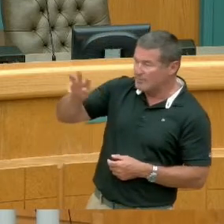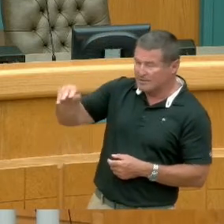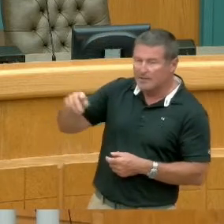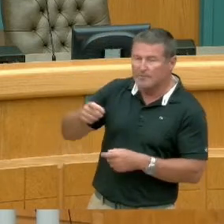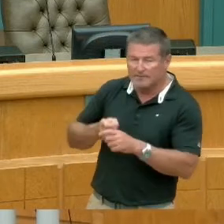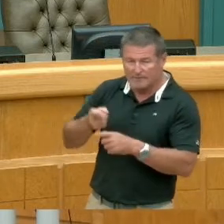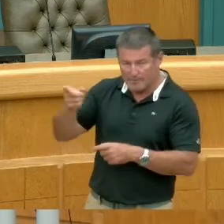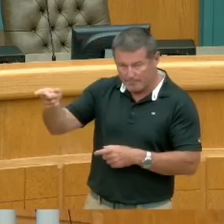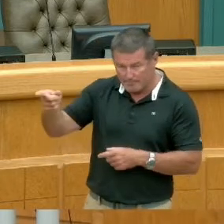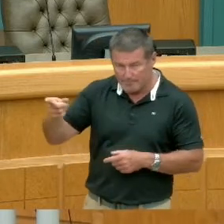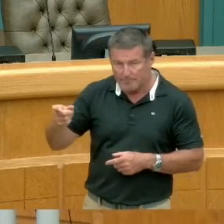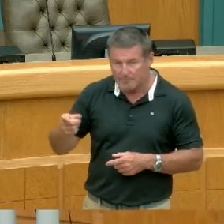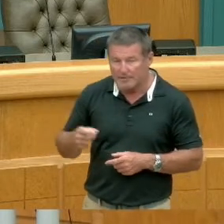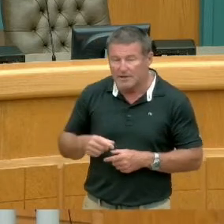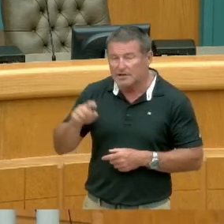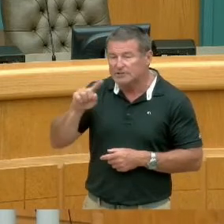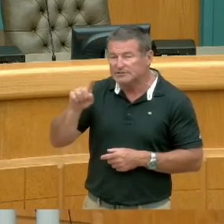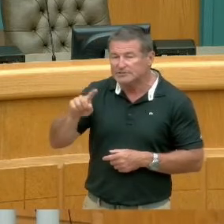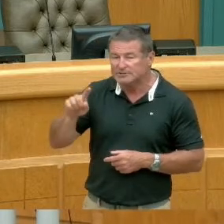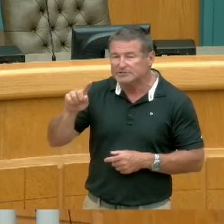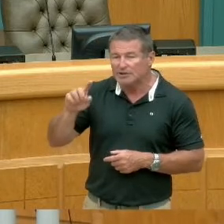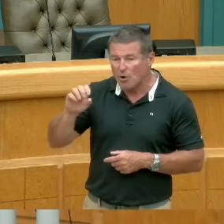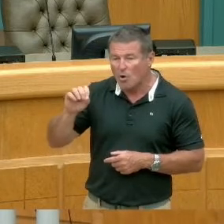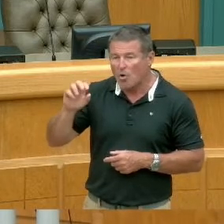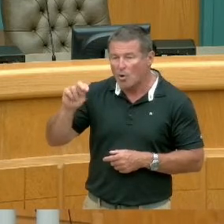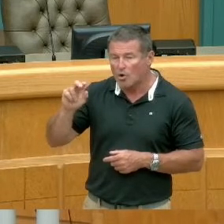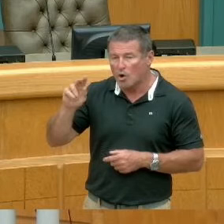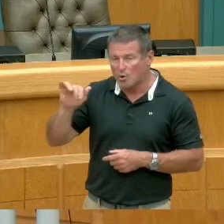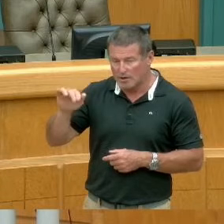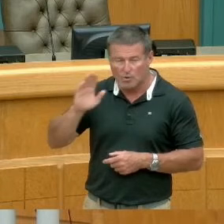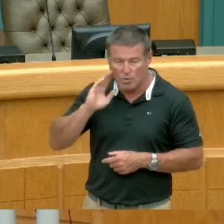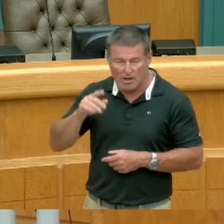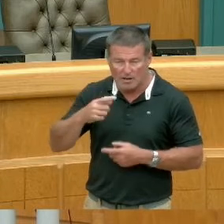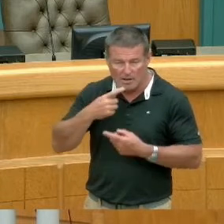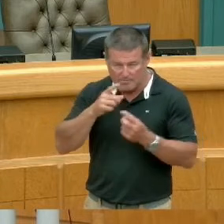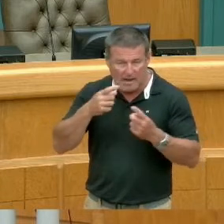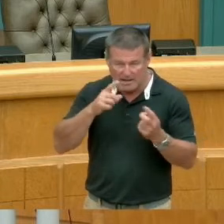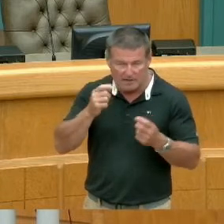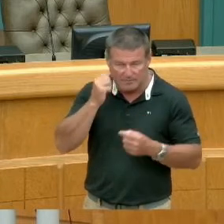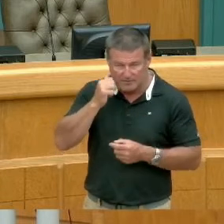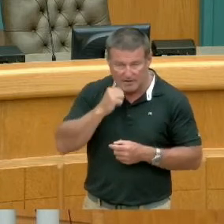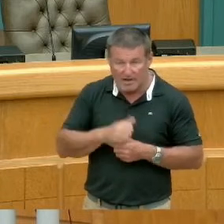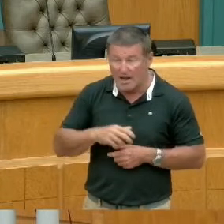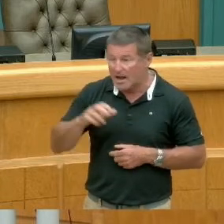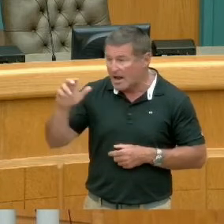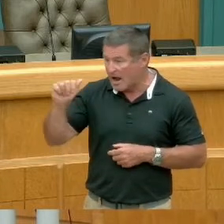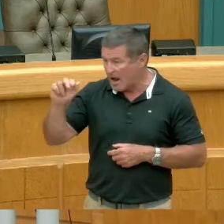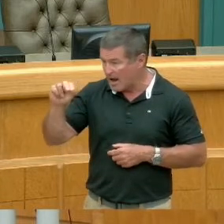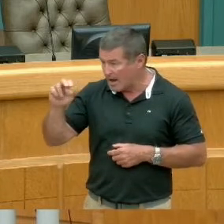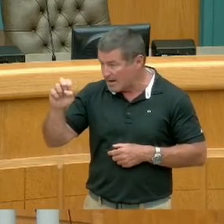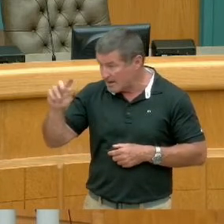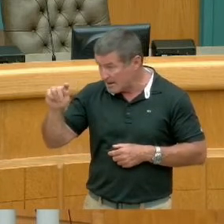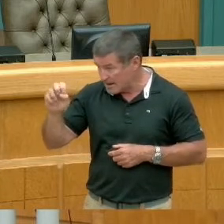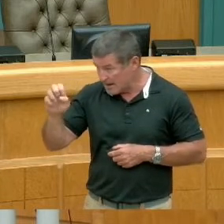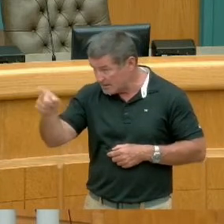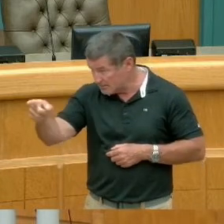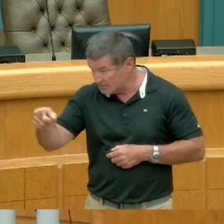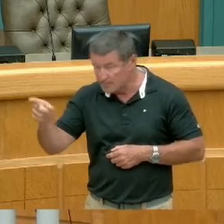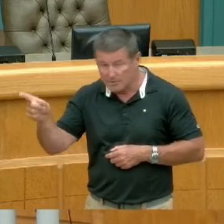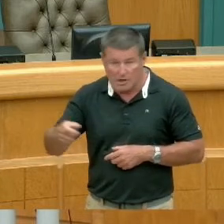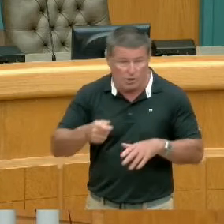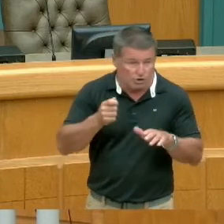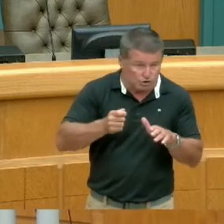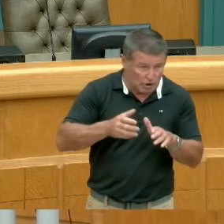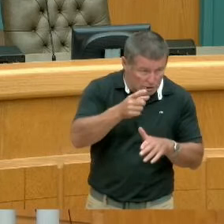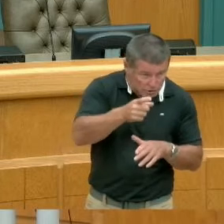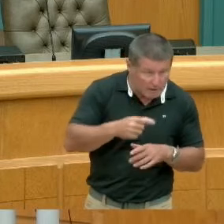City Manager Zanoni. And of course, Annette and the judge and I, and anybody else that you want to ask a question to, you can simply pick